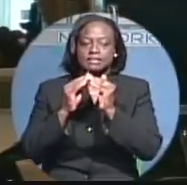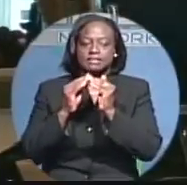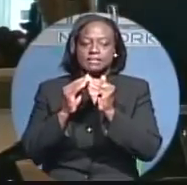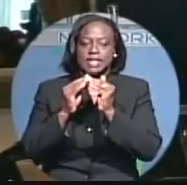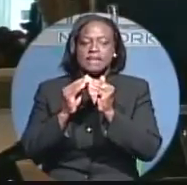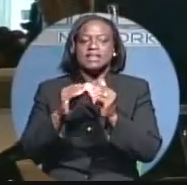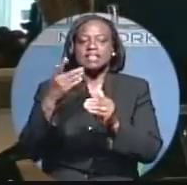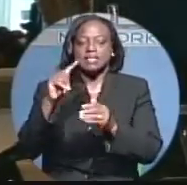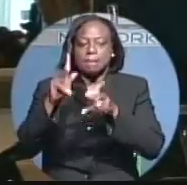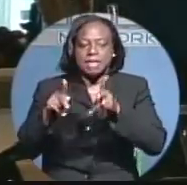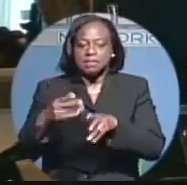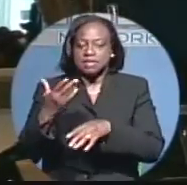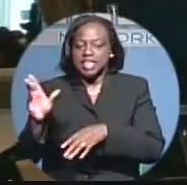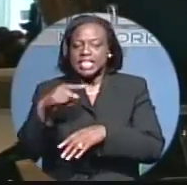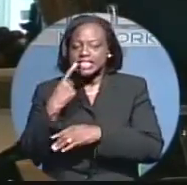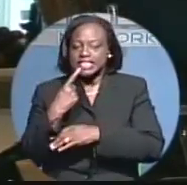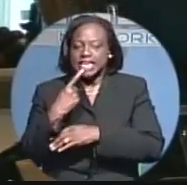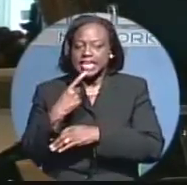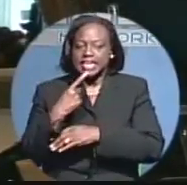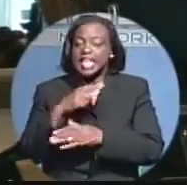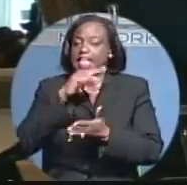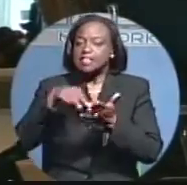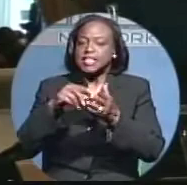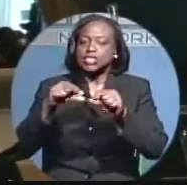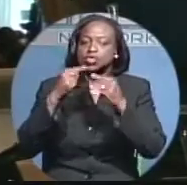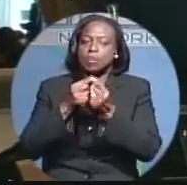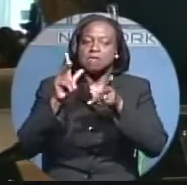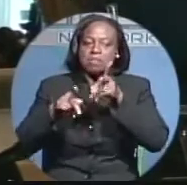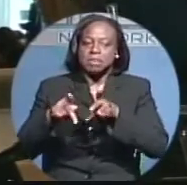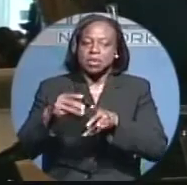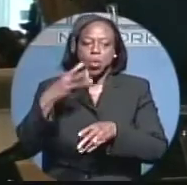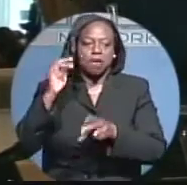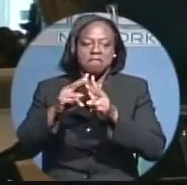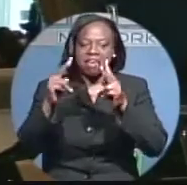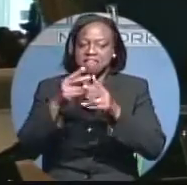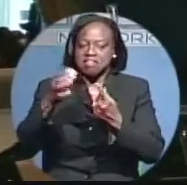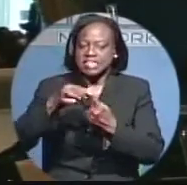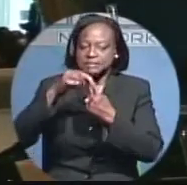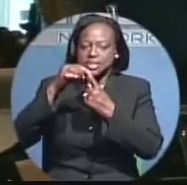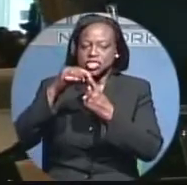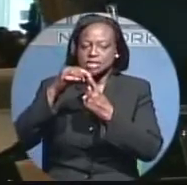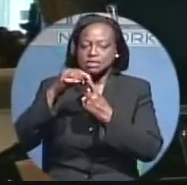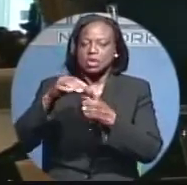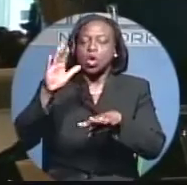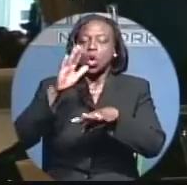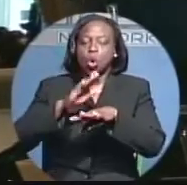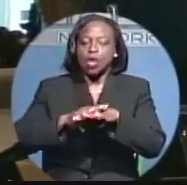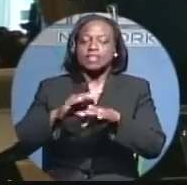then said that this group of people were very special. I think on